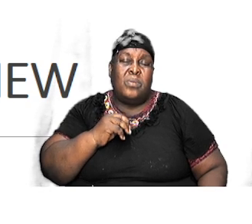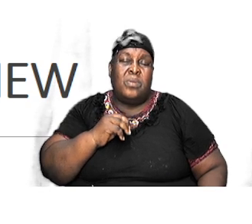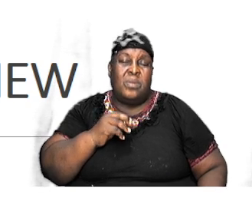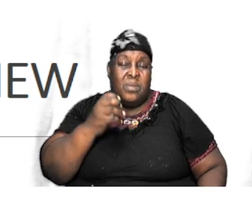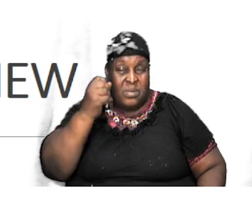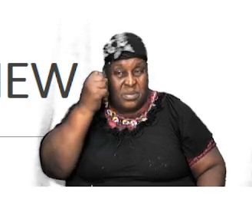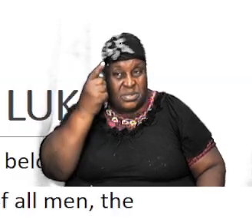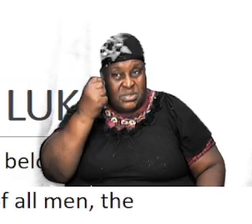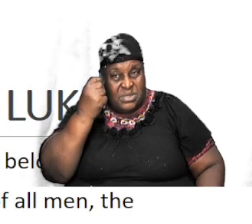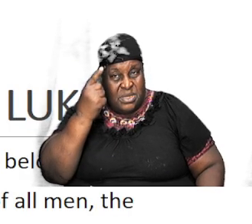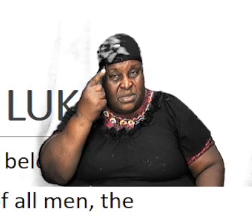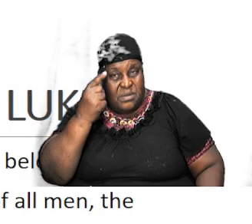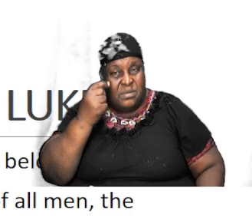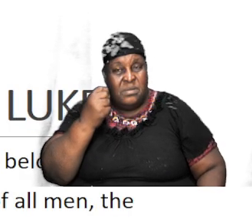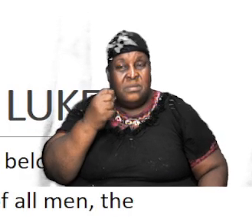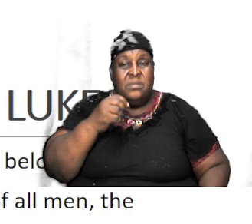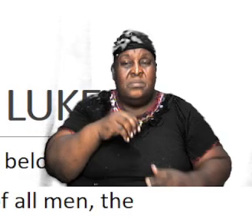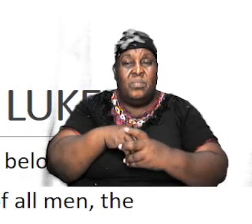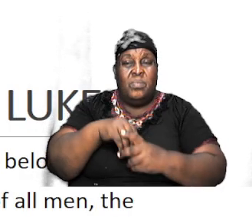mind.